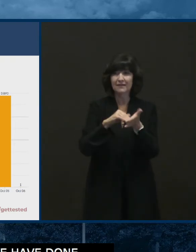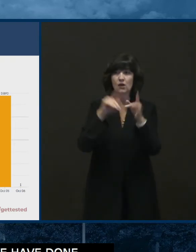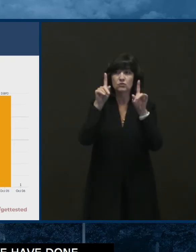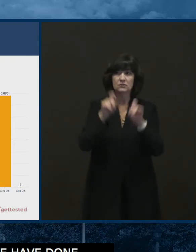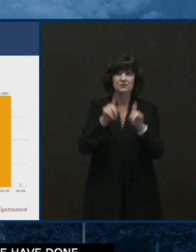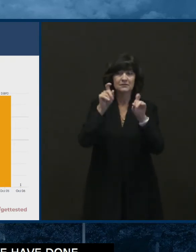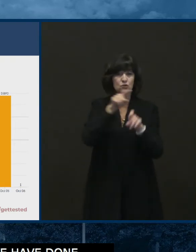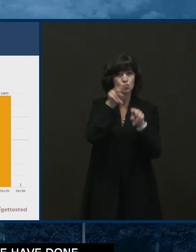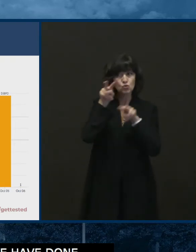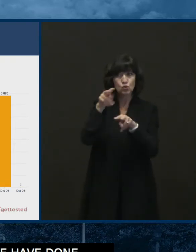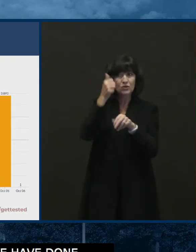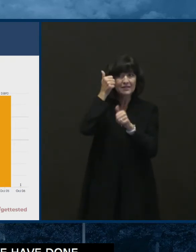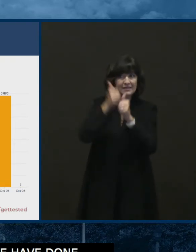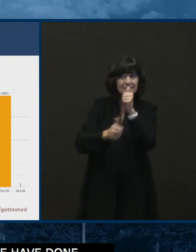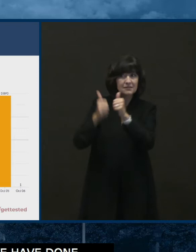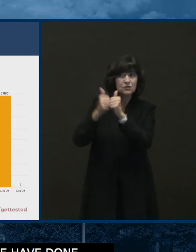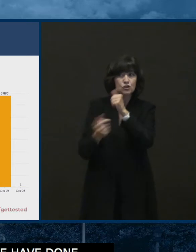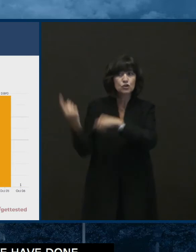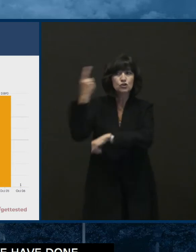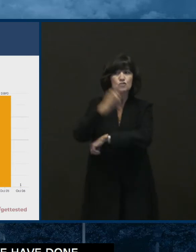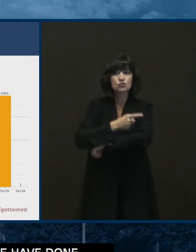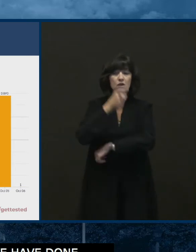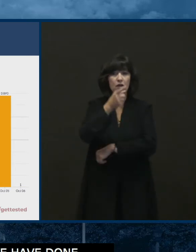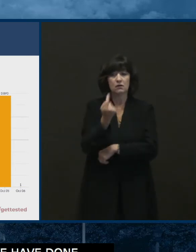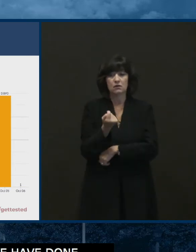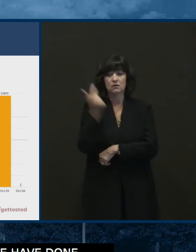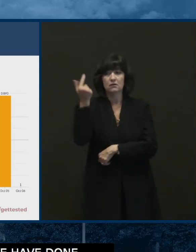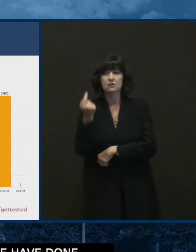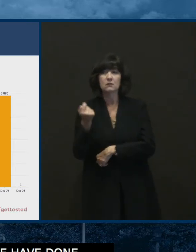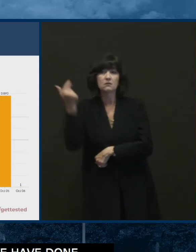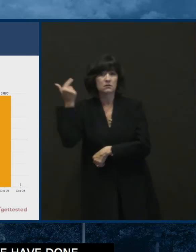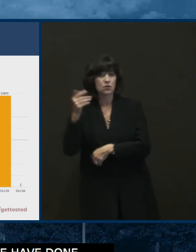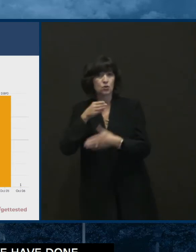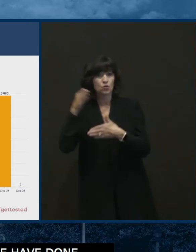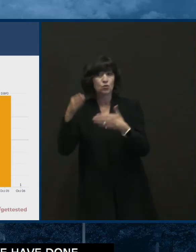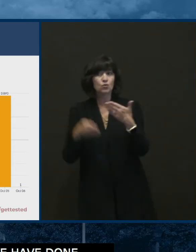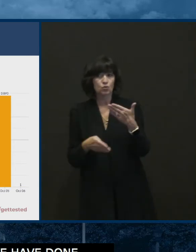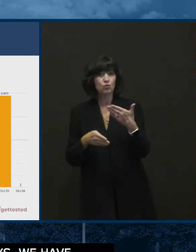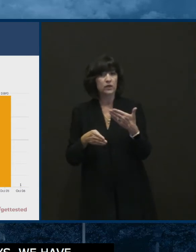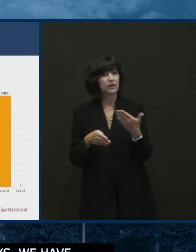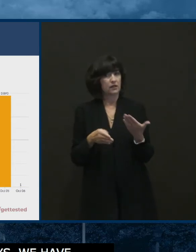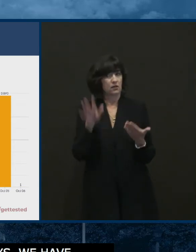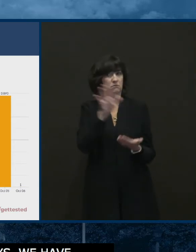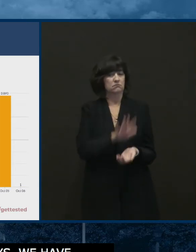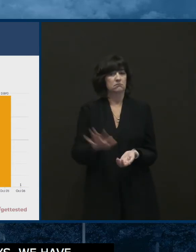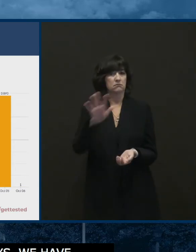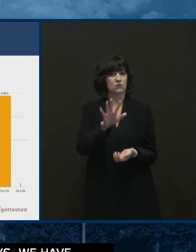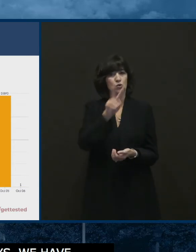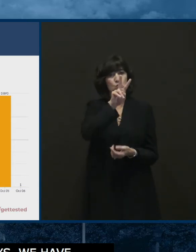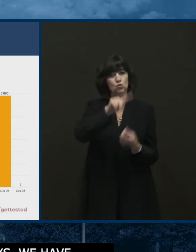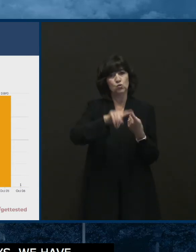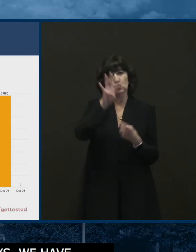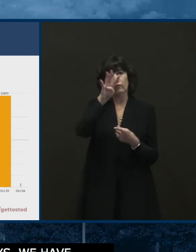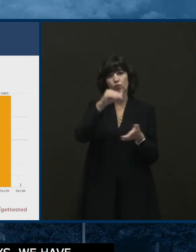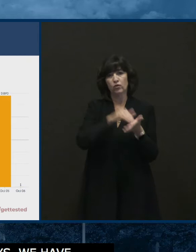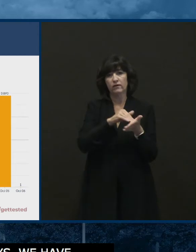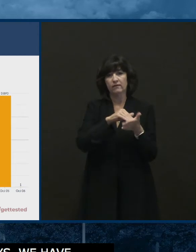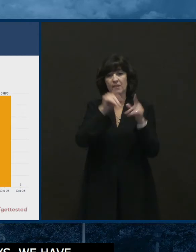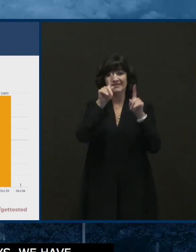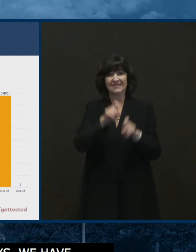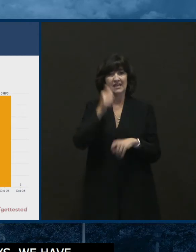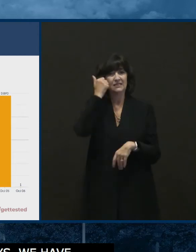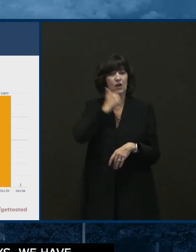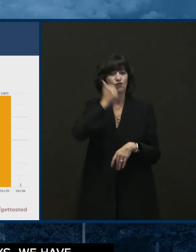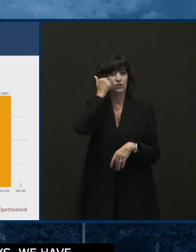day, if you take the weekends out, we've done anywhere from 2,000 to 4,000 tests per day. So, as we've